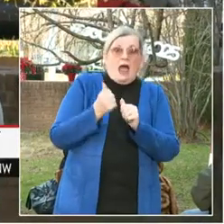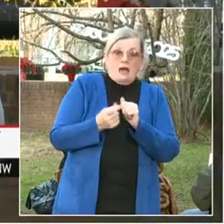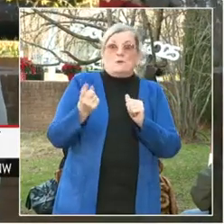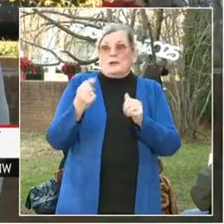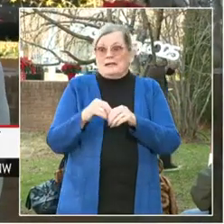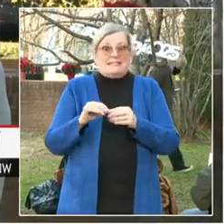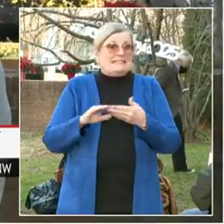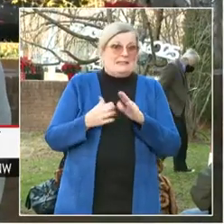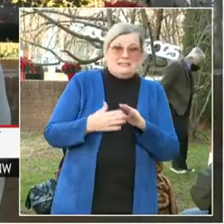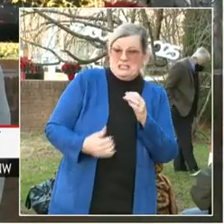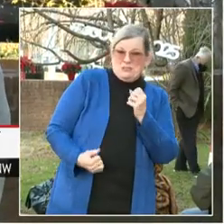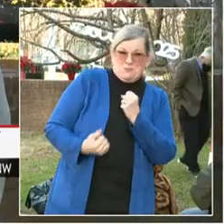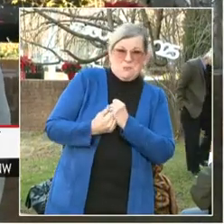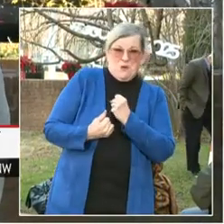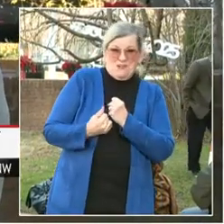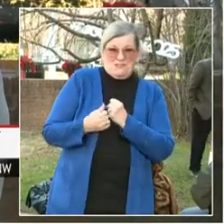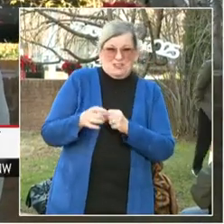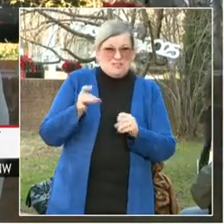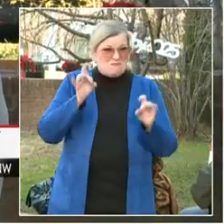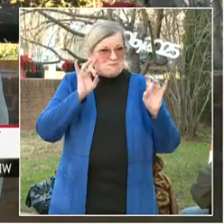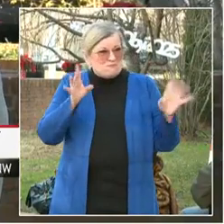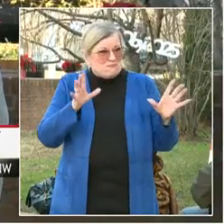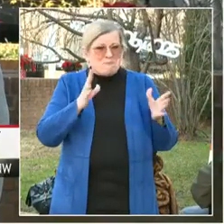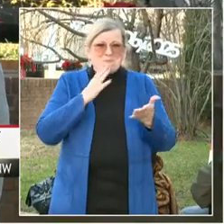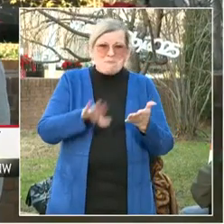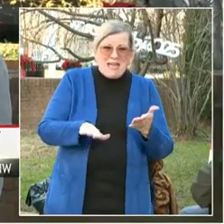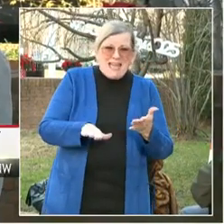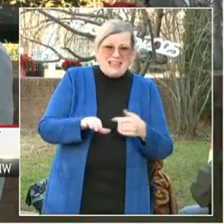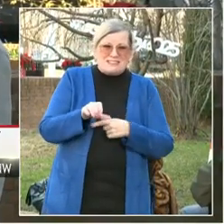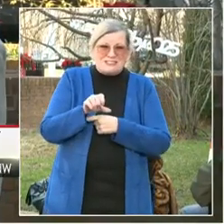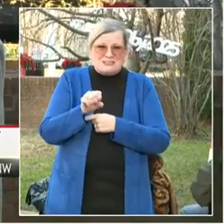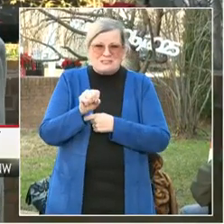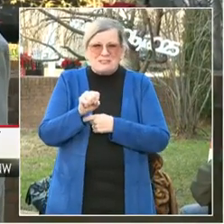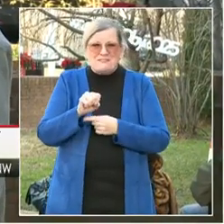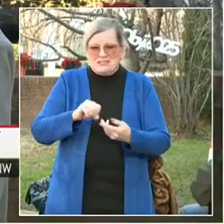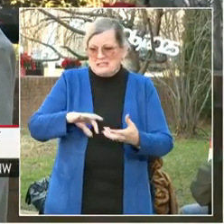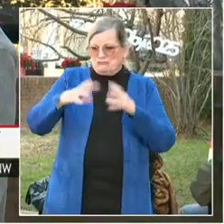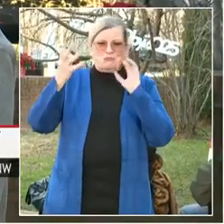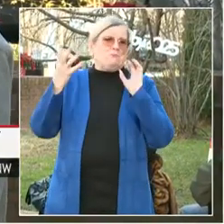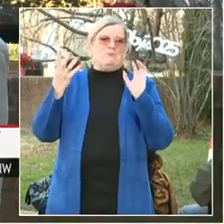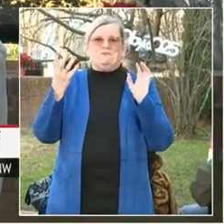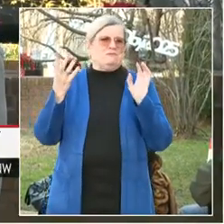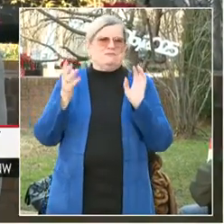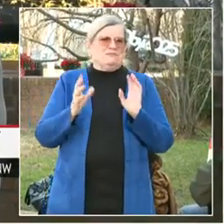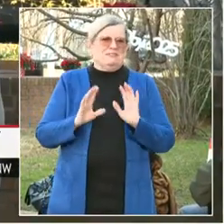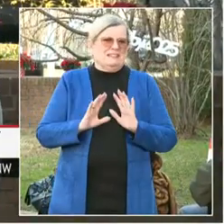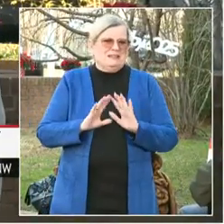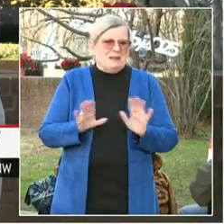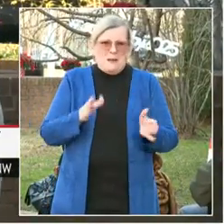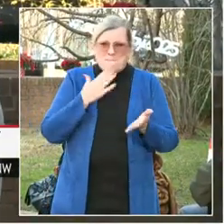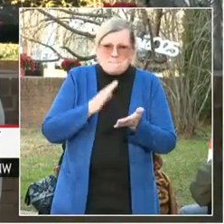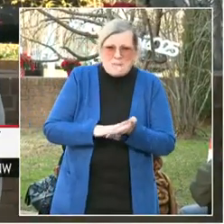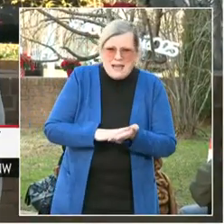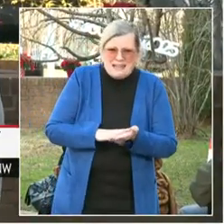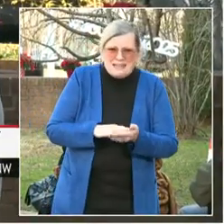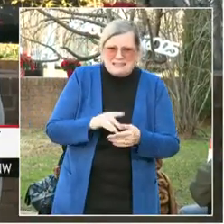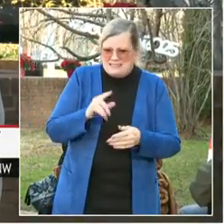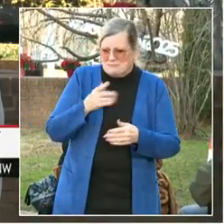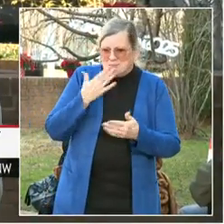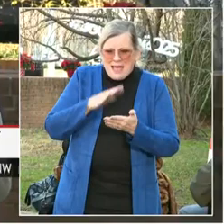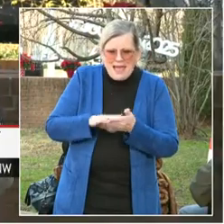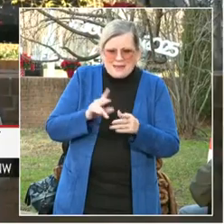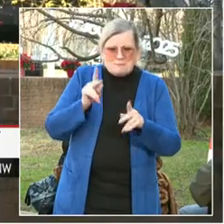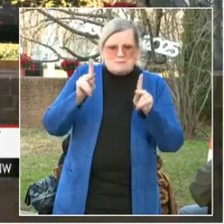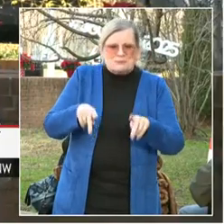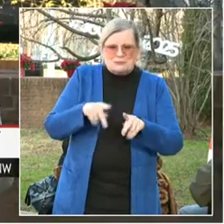is disruptive or bad, or that there aren't disruptive and bad tenants that aren't I know you didn't, but